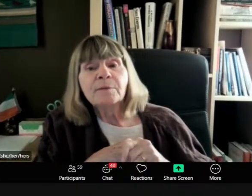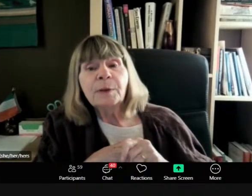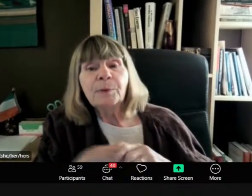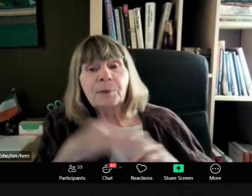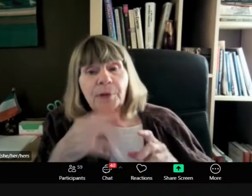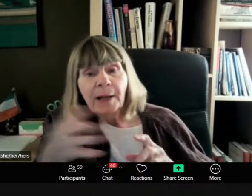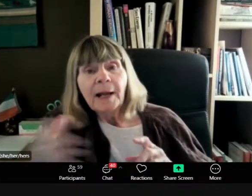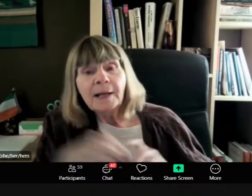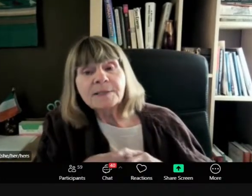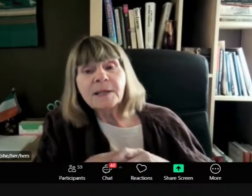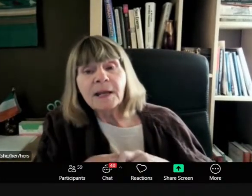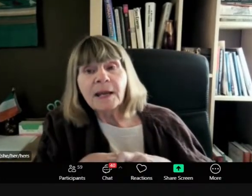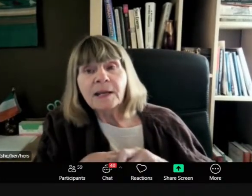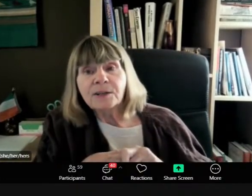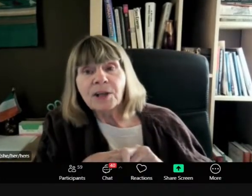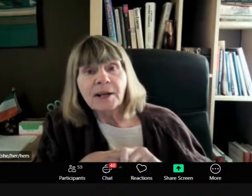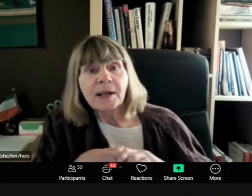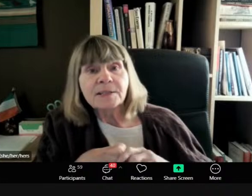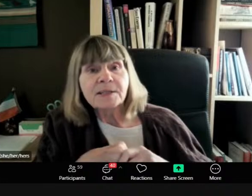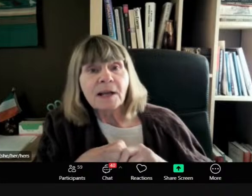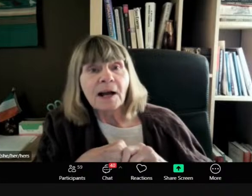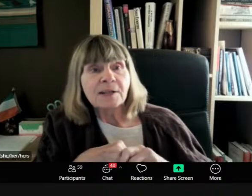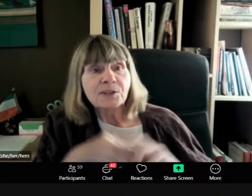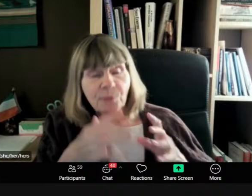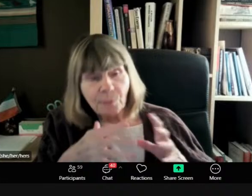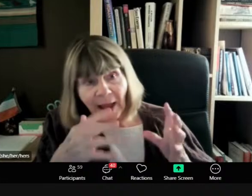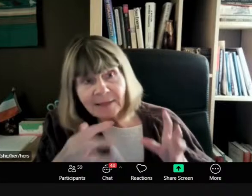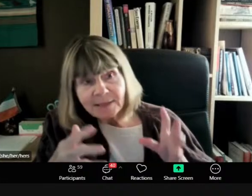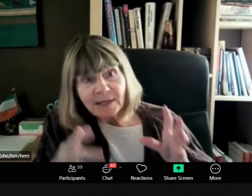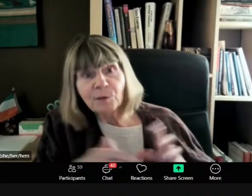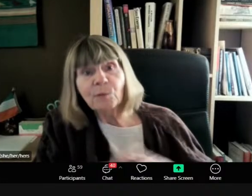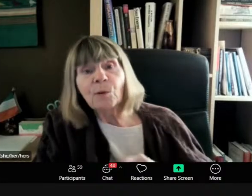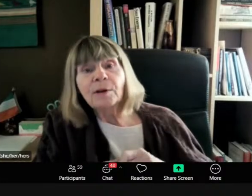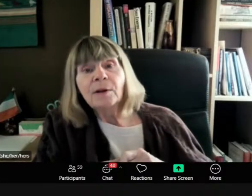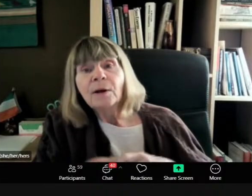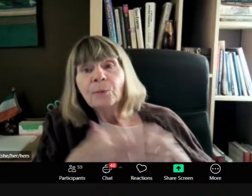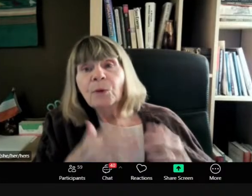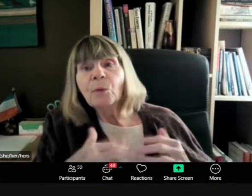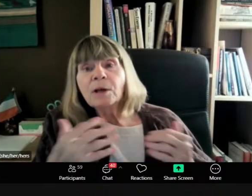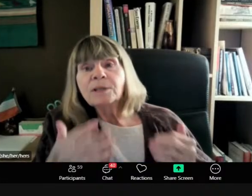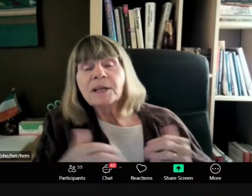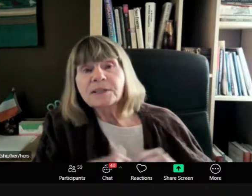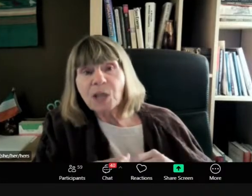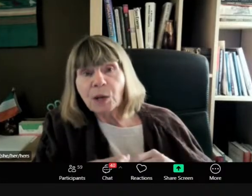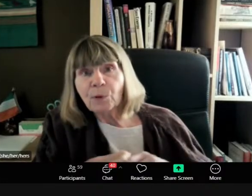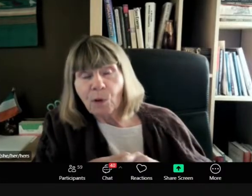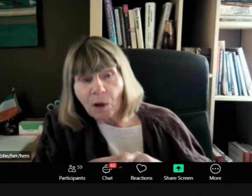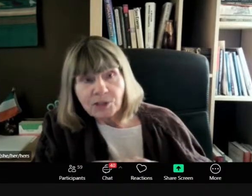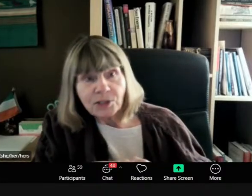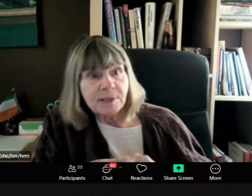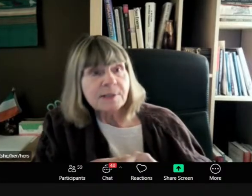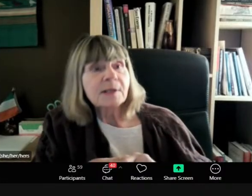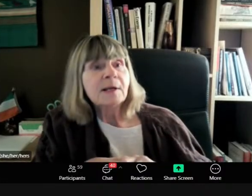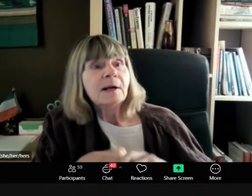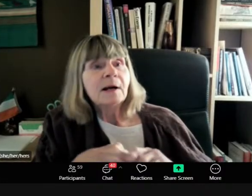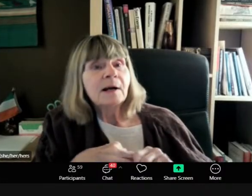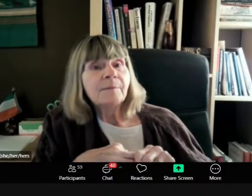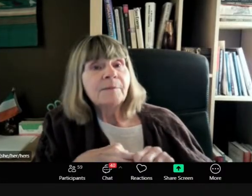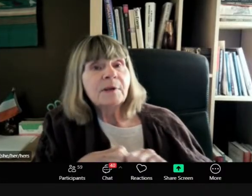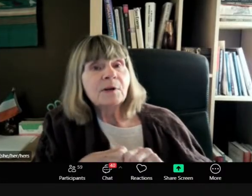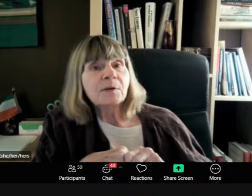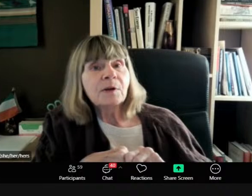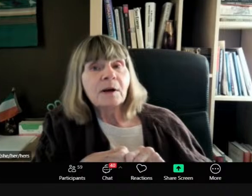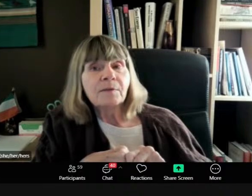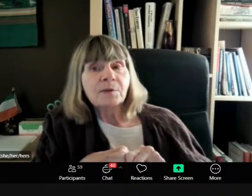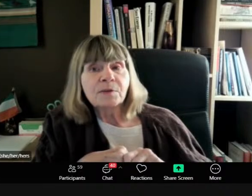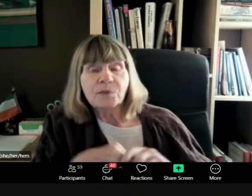numbers of people as they age getting STIs. So from that standpoint, we want to take the same precautions,